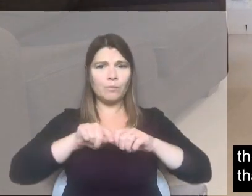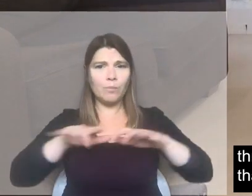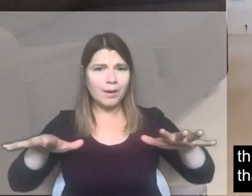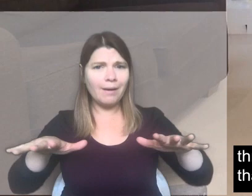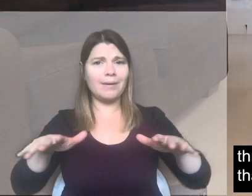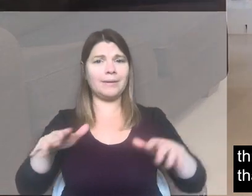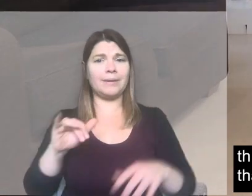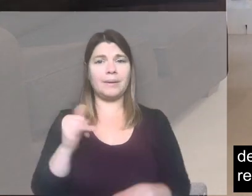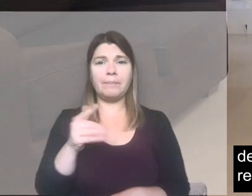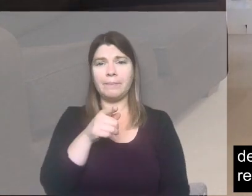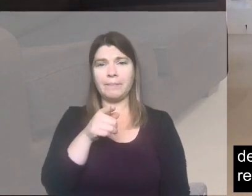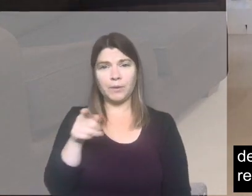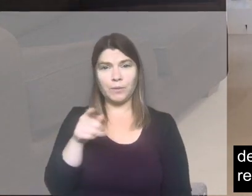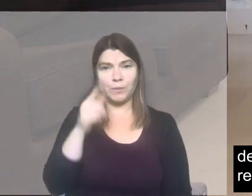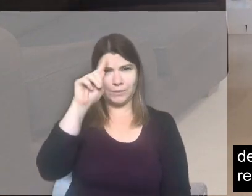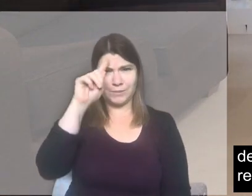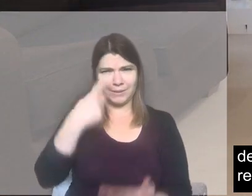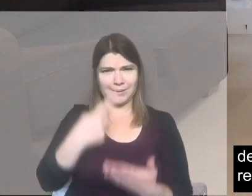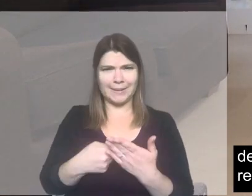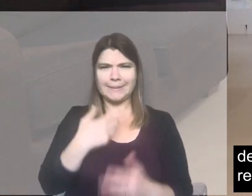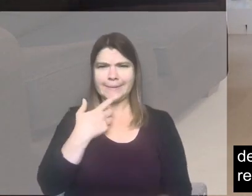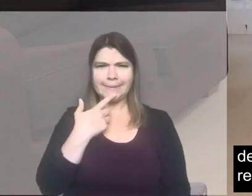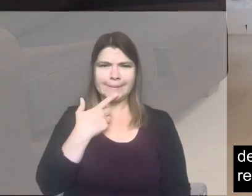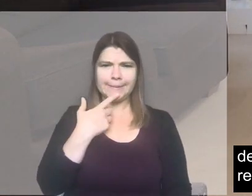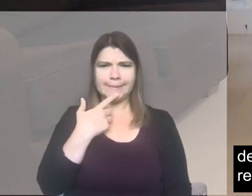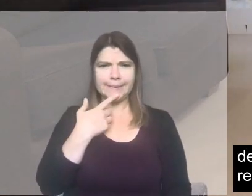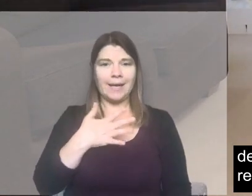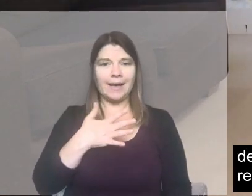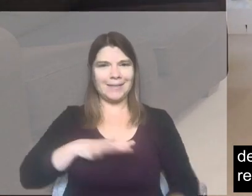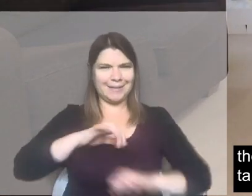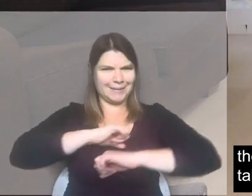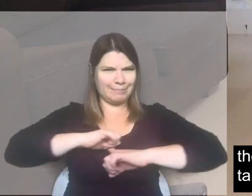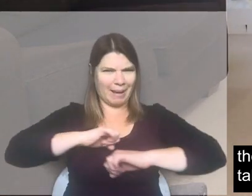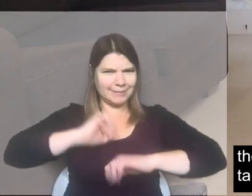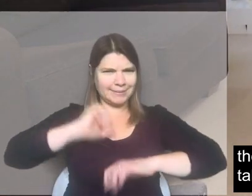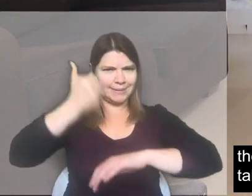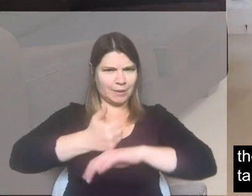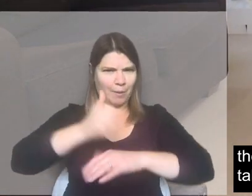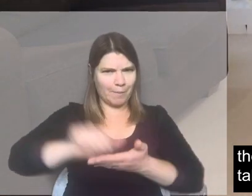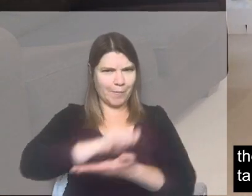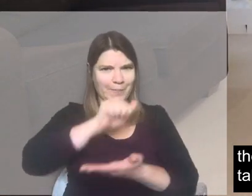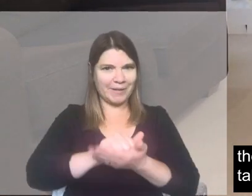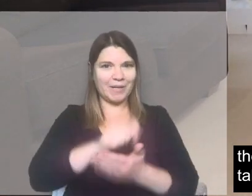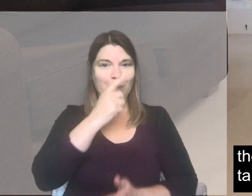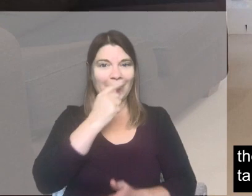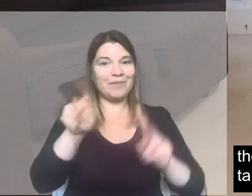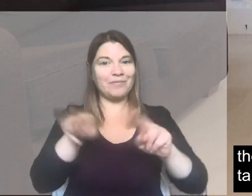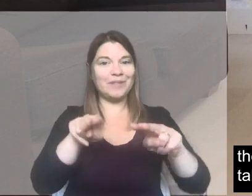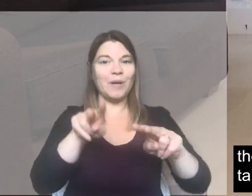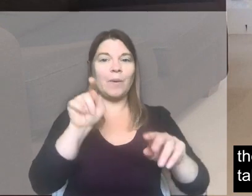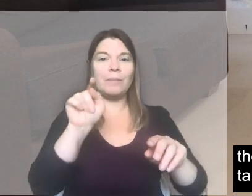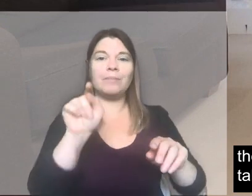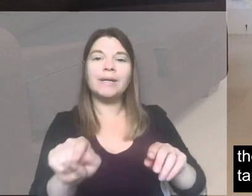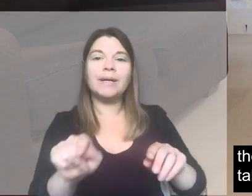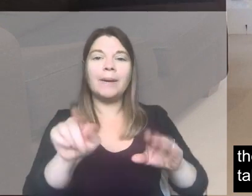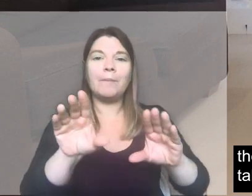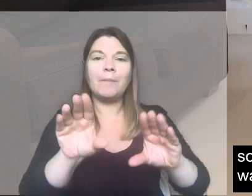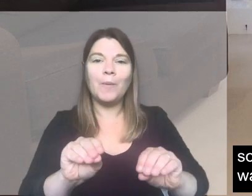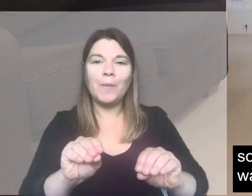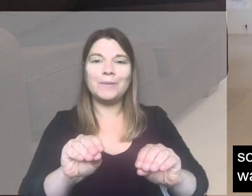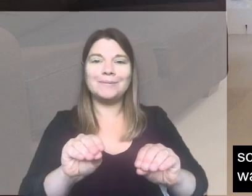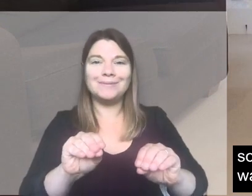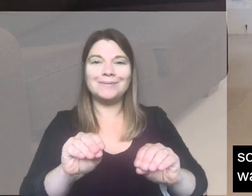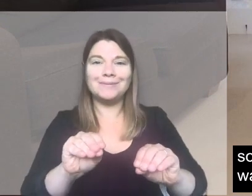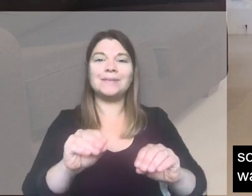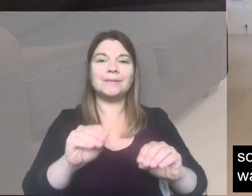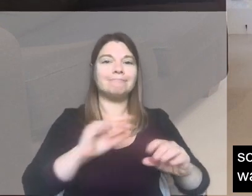then if you then decide that there's anything you want to rearrange about the room that you're in, then you can always just pause the video, take a few minutes to get yourself